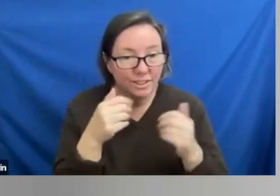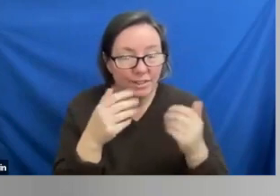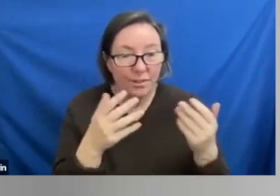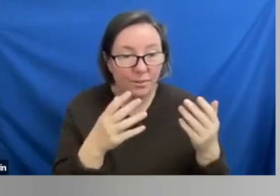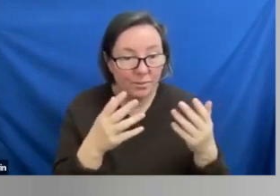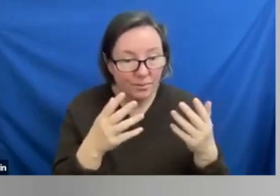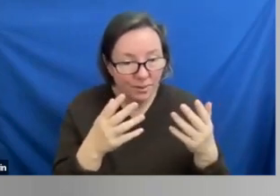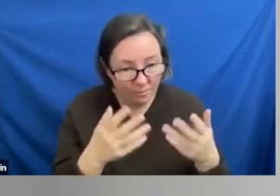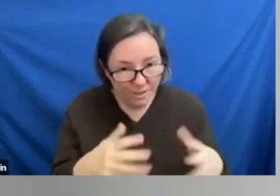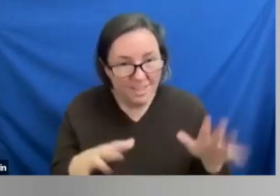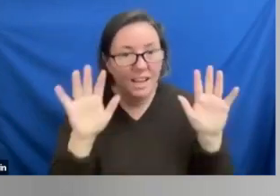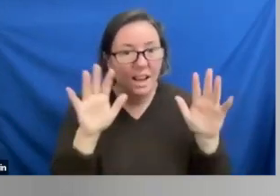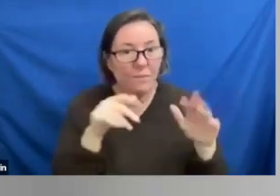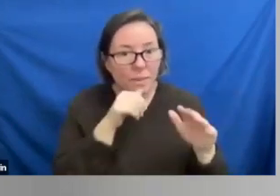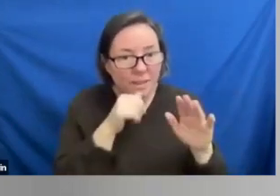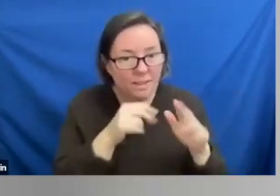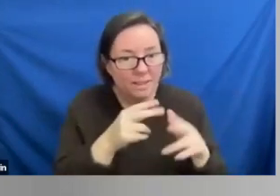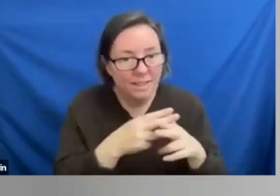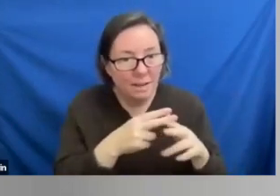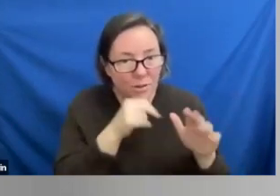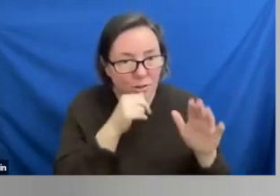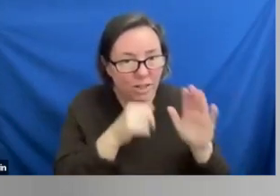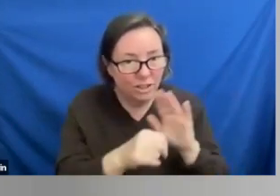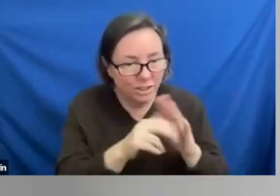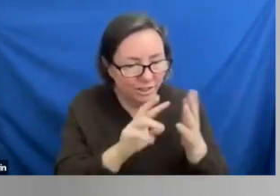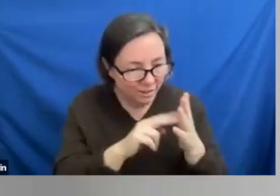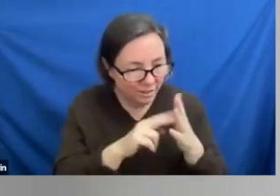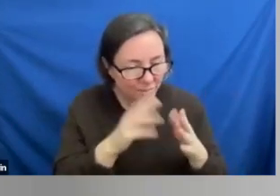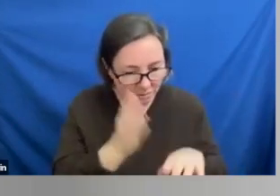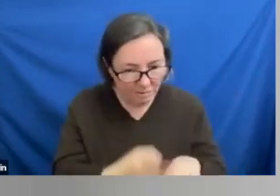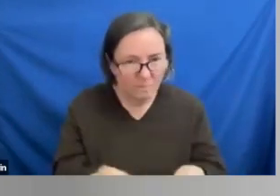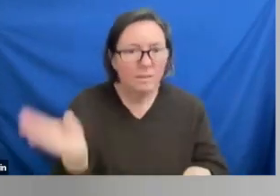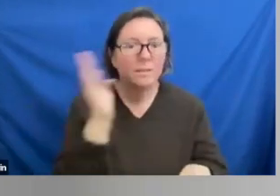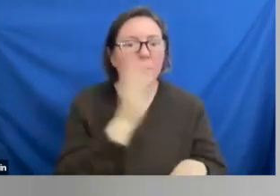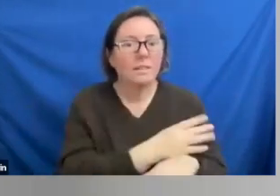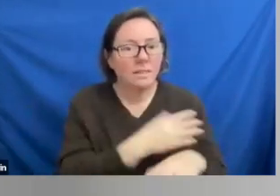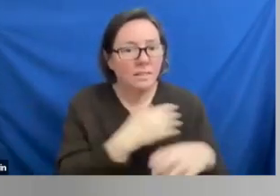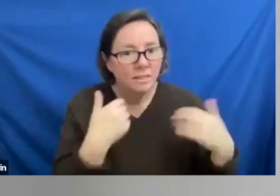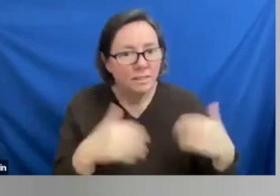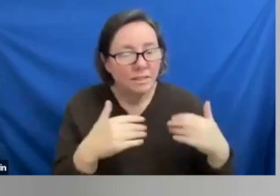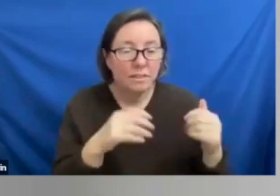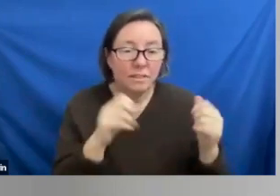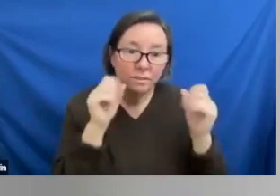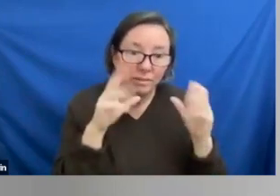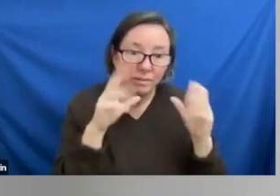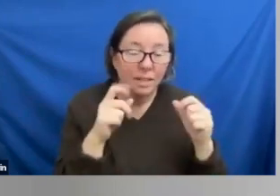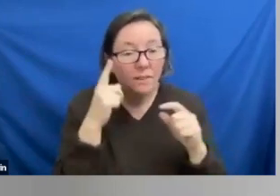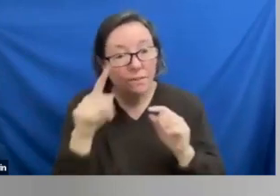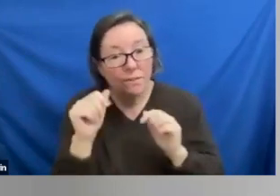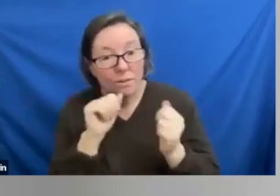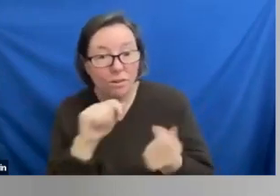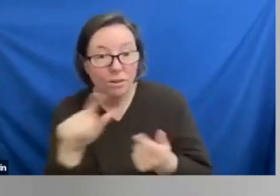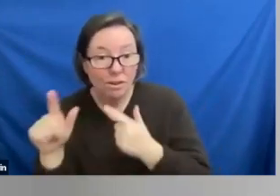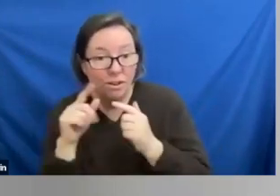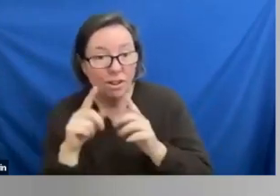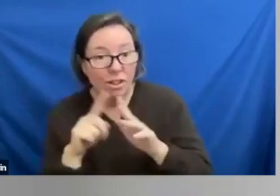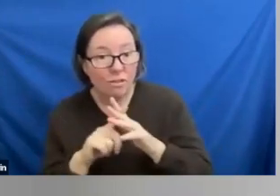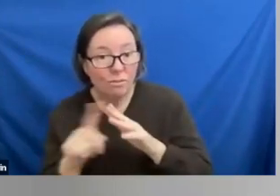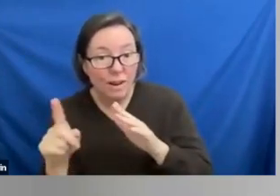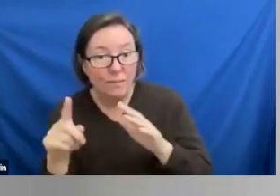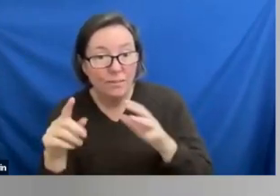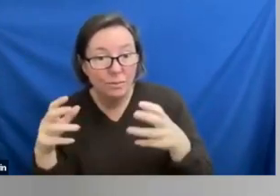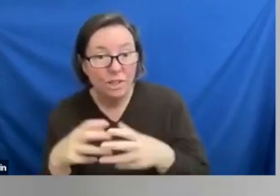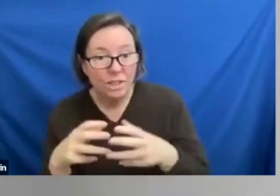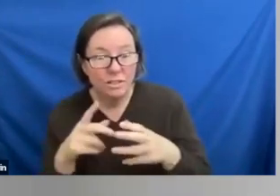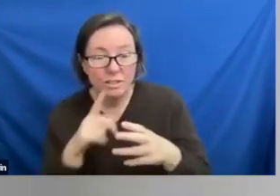of what is possible for the community here, and on behalf of all refugees, it's an